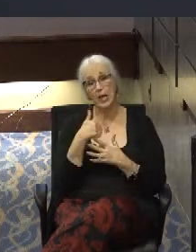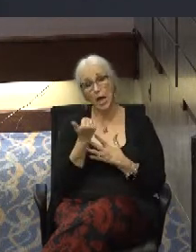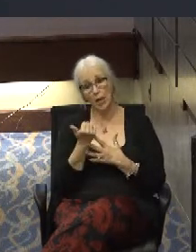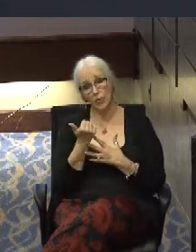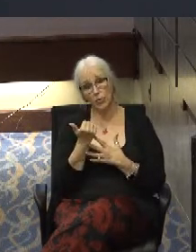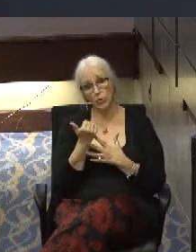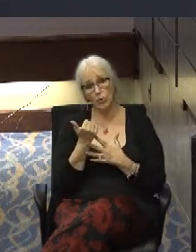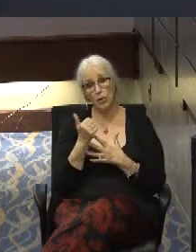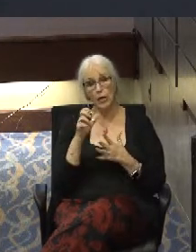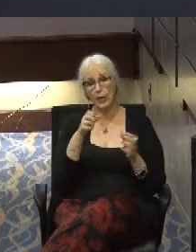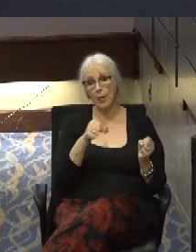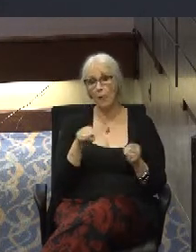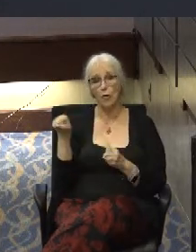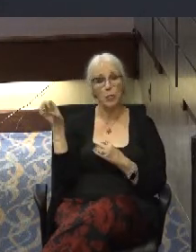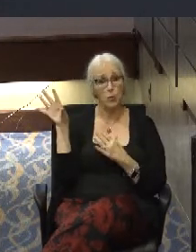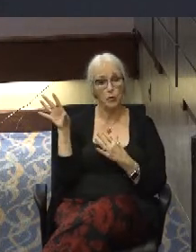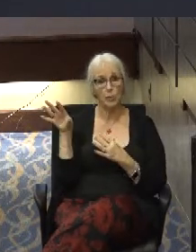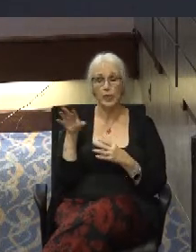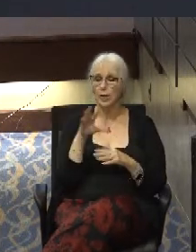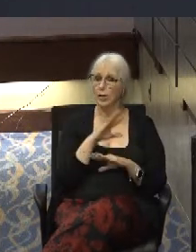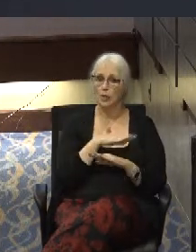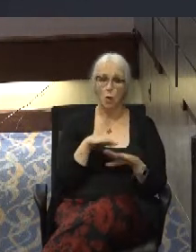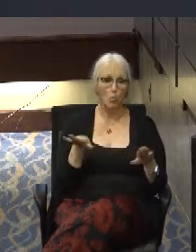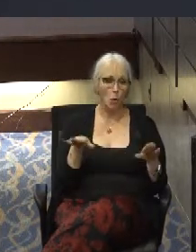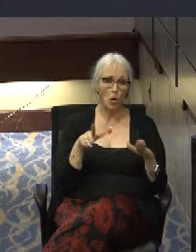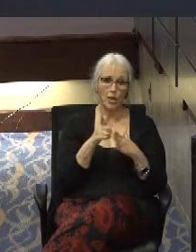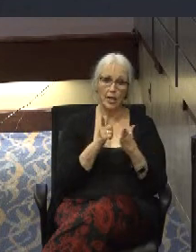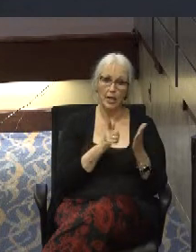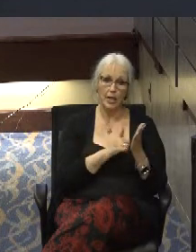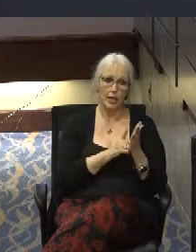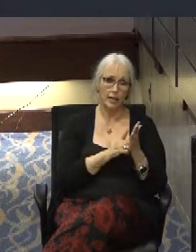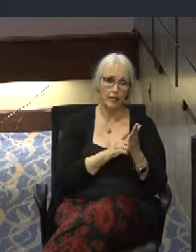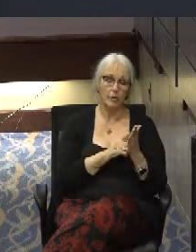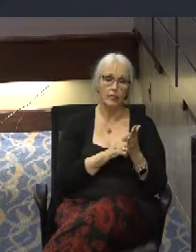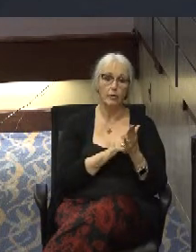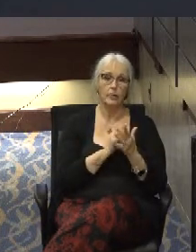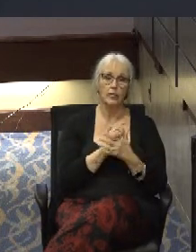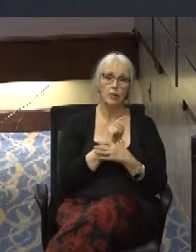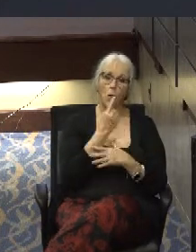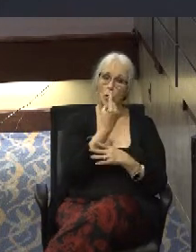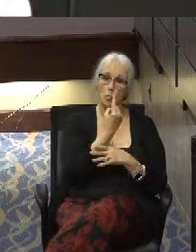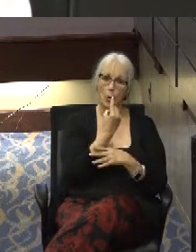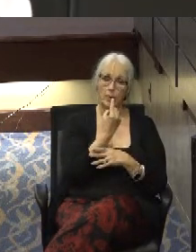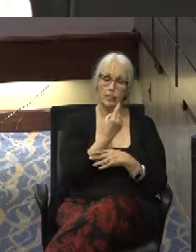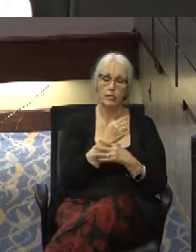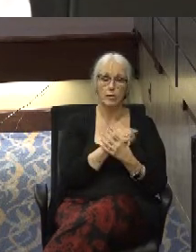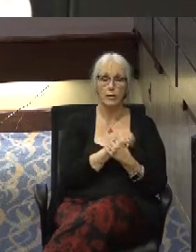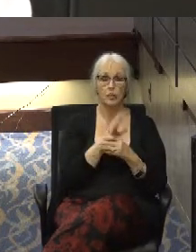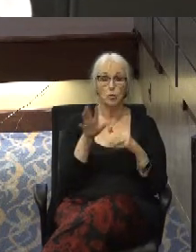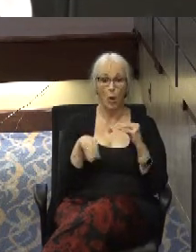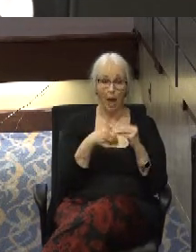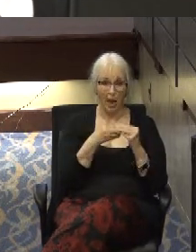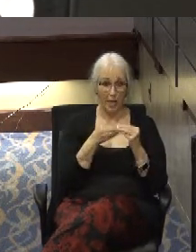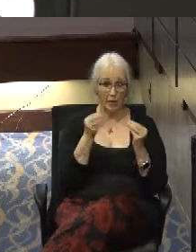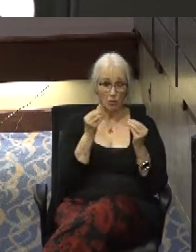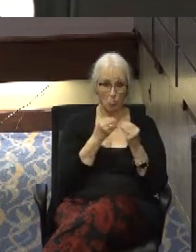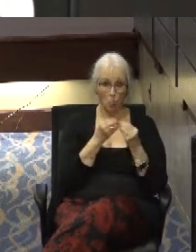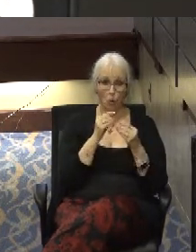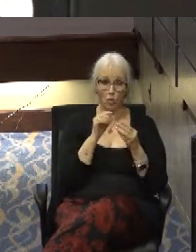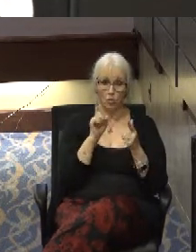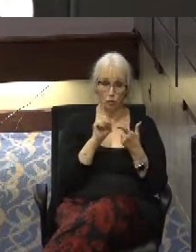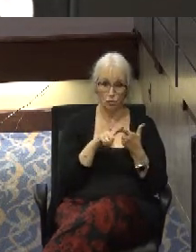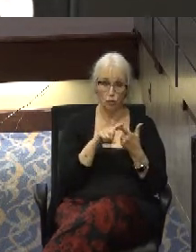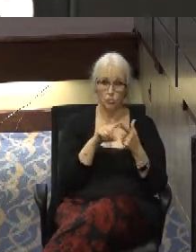have been removed, and therefore they would not be considered legally non-conforming. So Okay, it's just so that one. He couldn't add any more to No. that